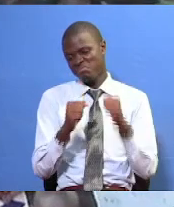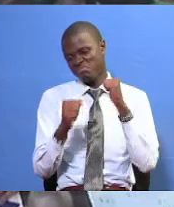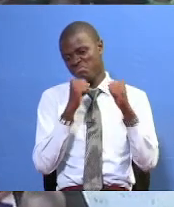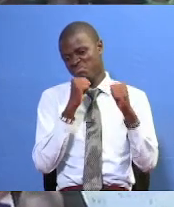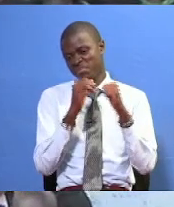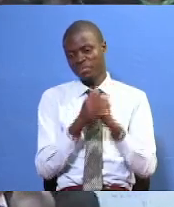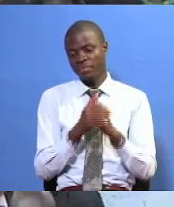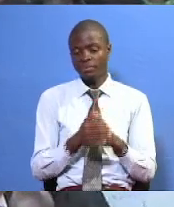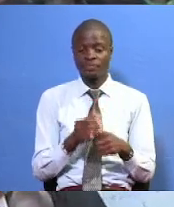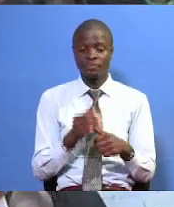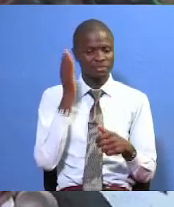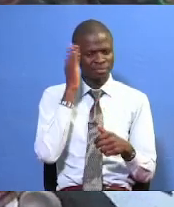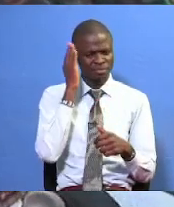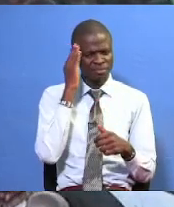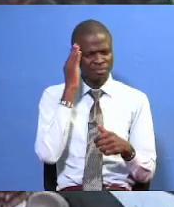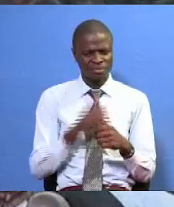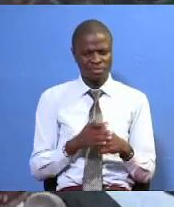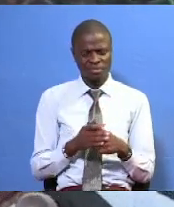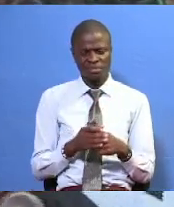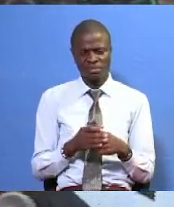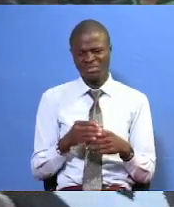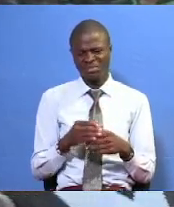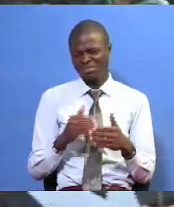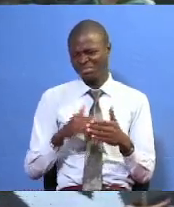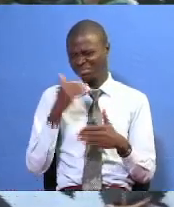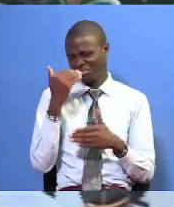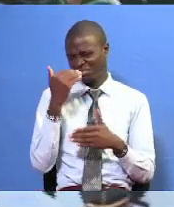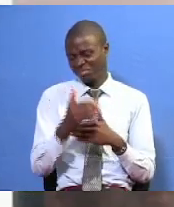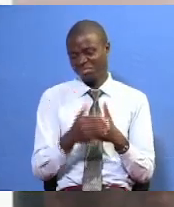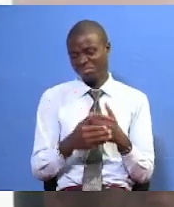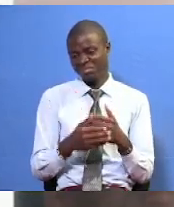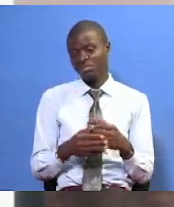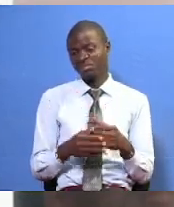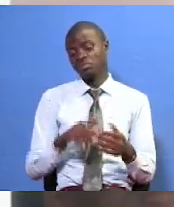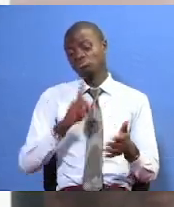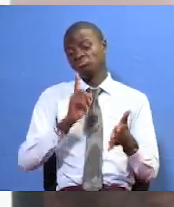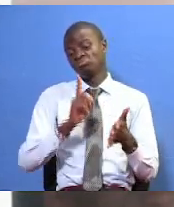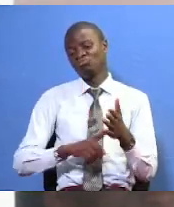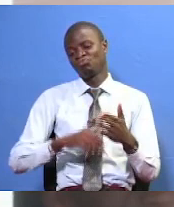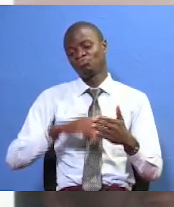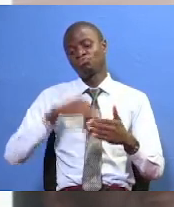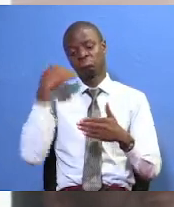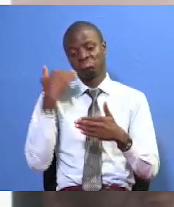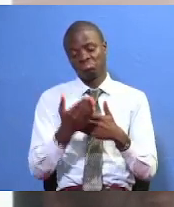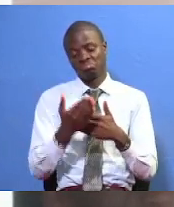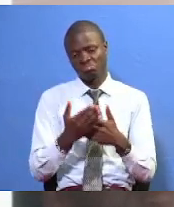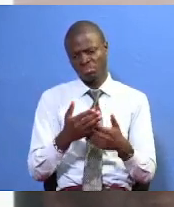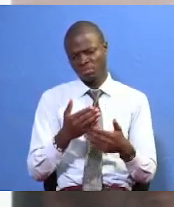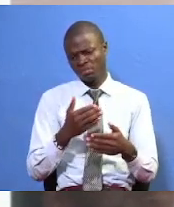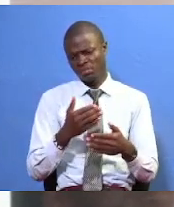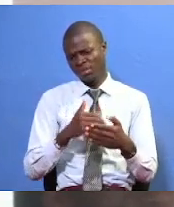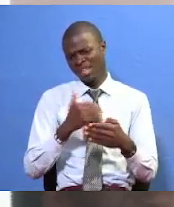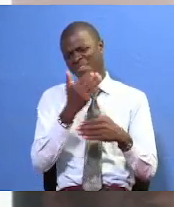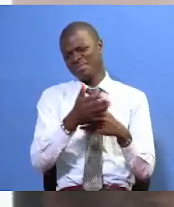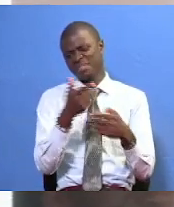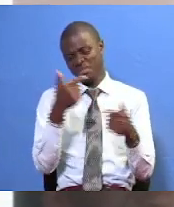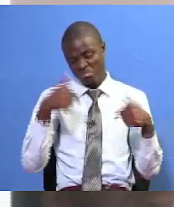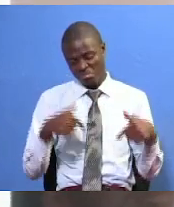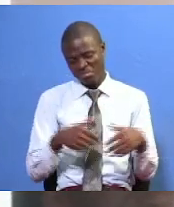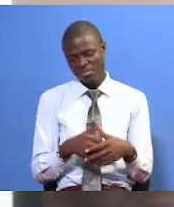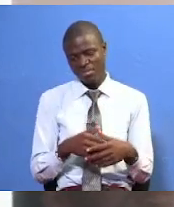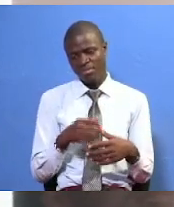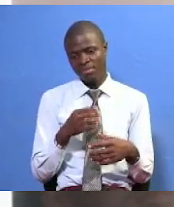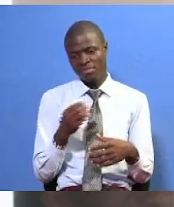I know the overarching question for most of you is what next after today's ceremony? My simple